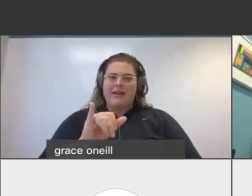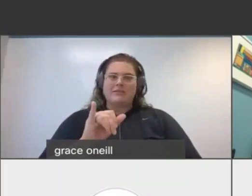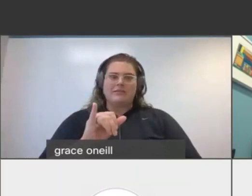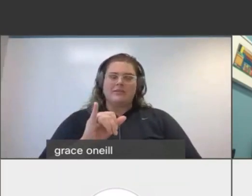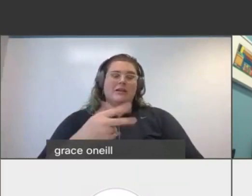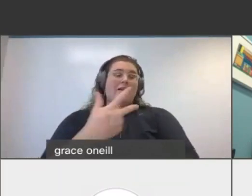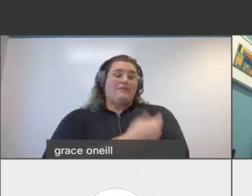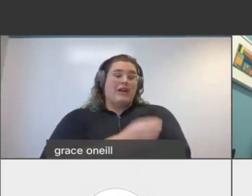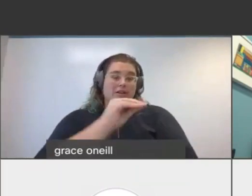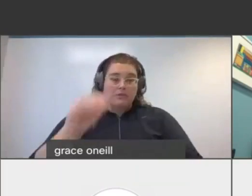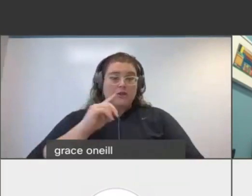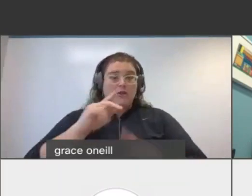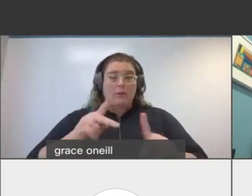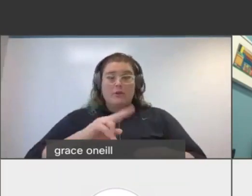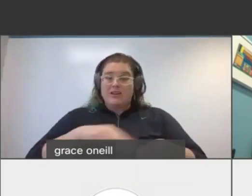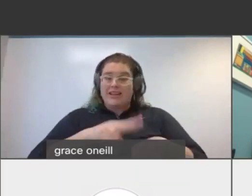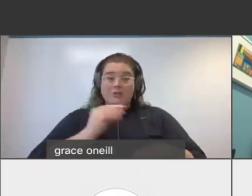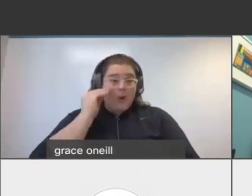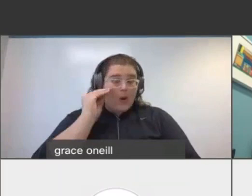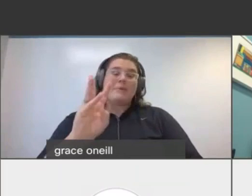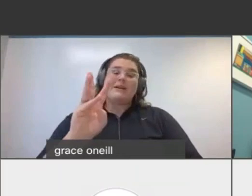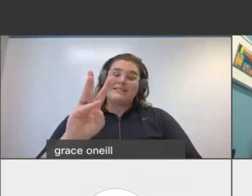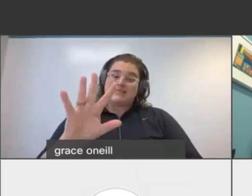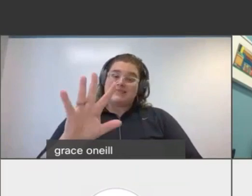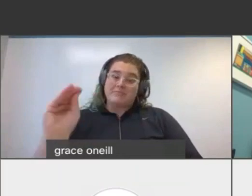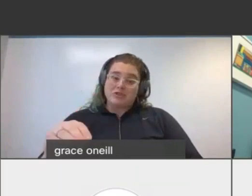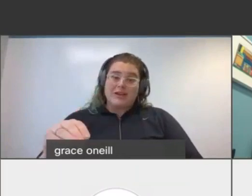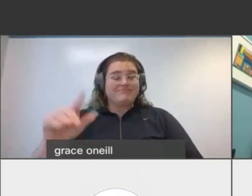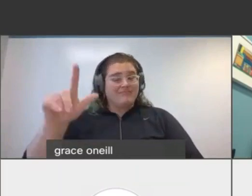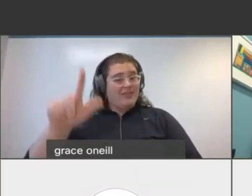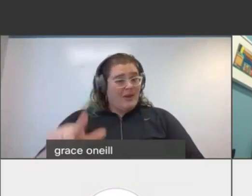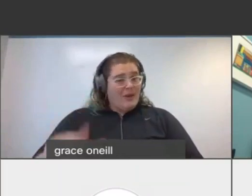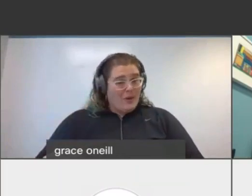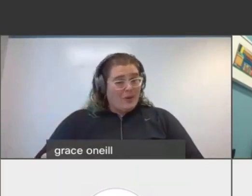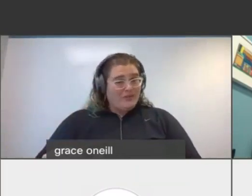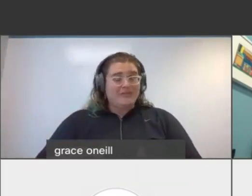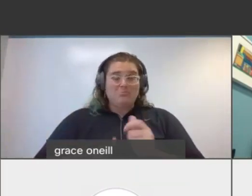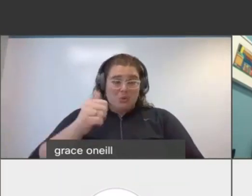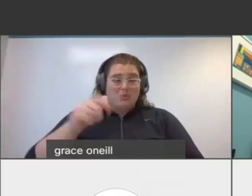people in natural homes is at 65%, which is lowest,